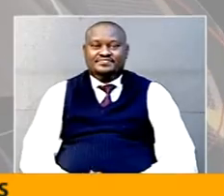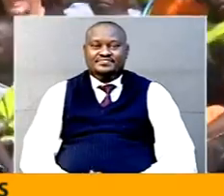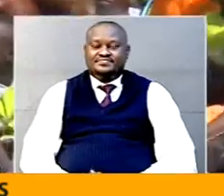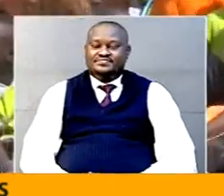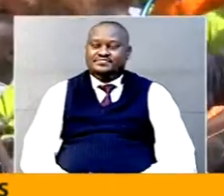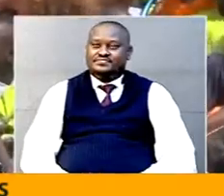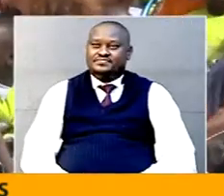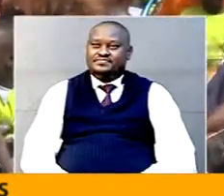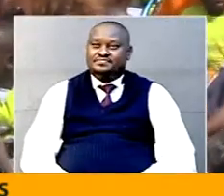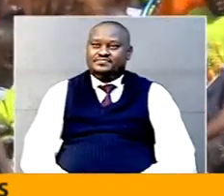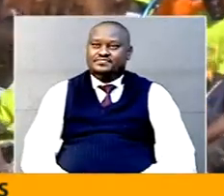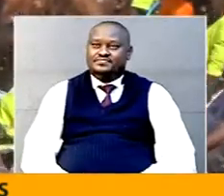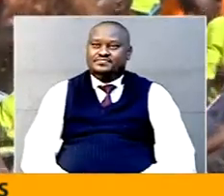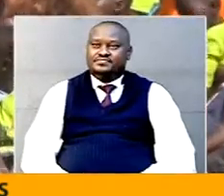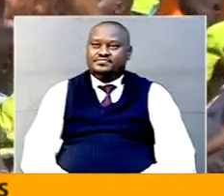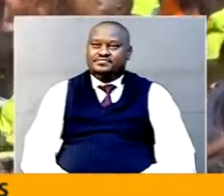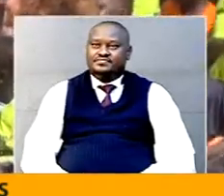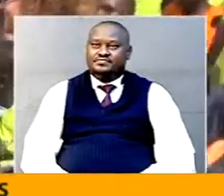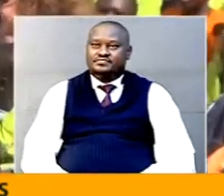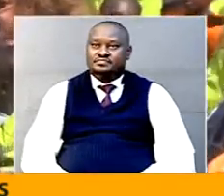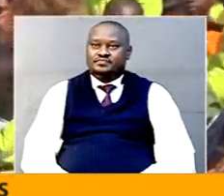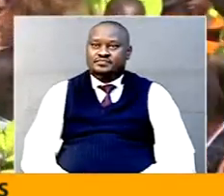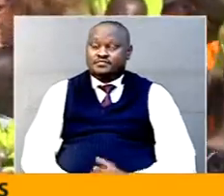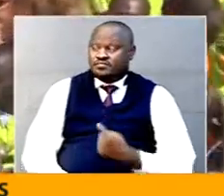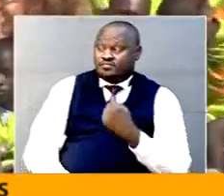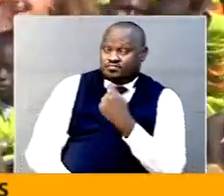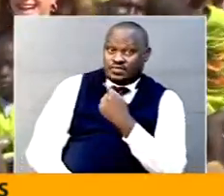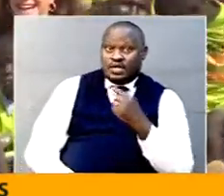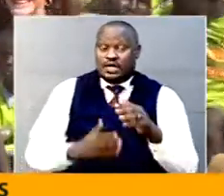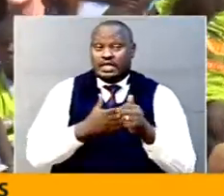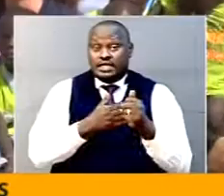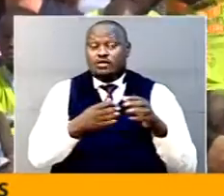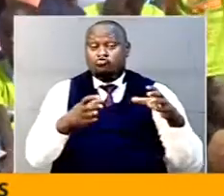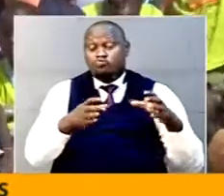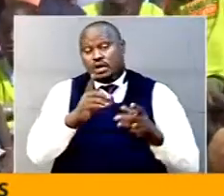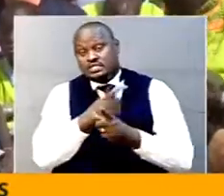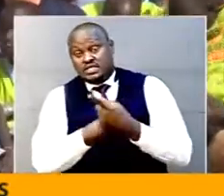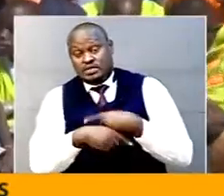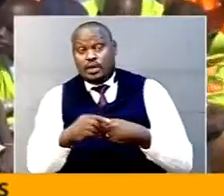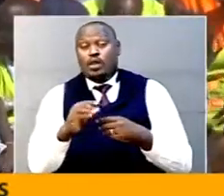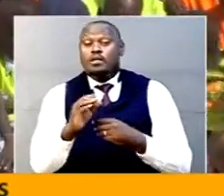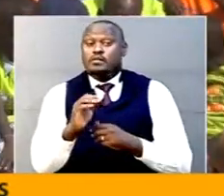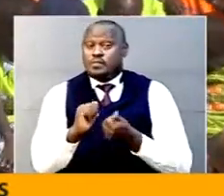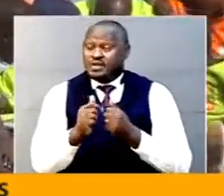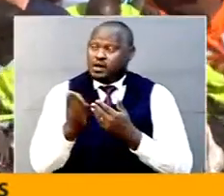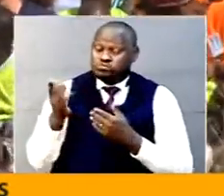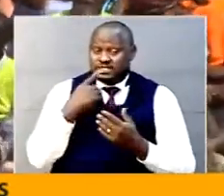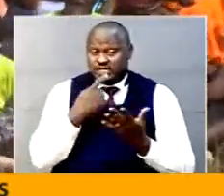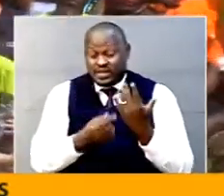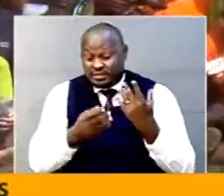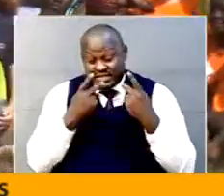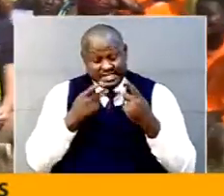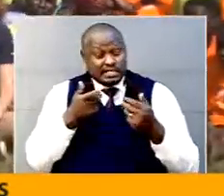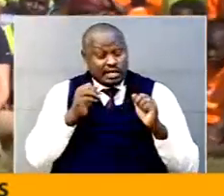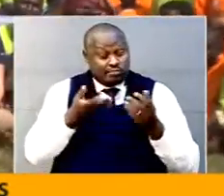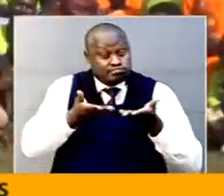The president of Uganda Paralympic Committee, Mpindi Mali, says involving people with disabilities in sports helps develop talent